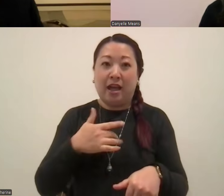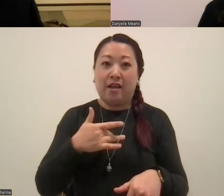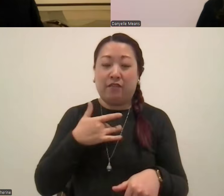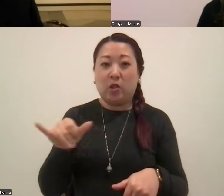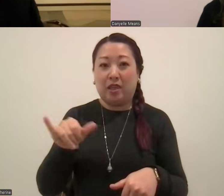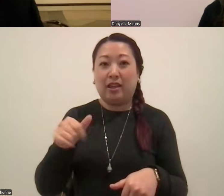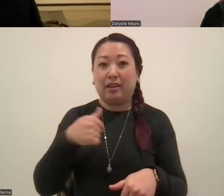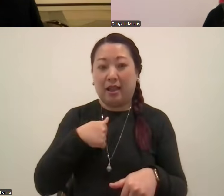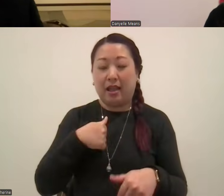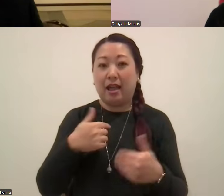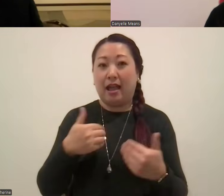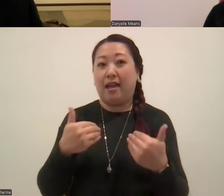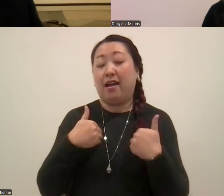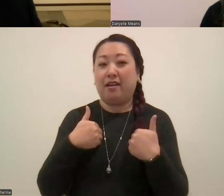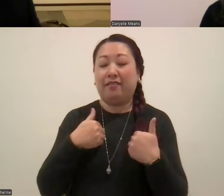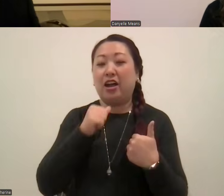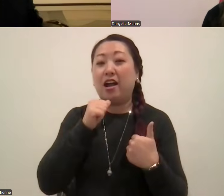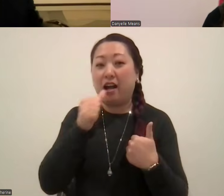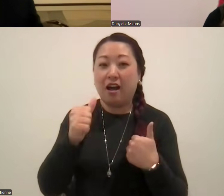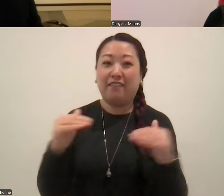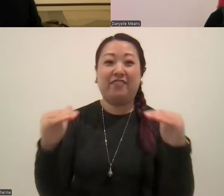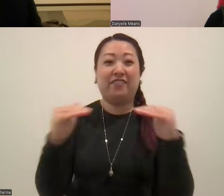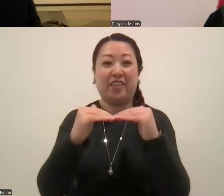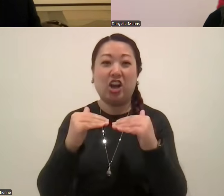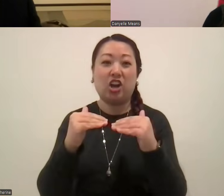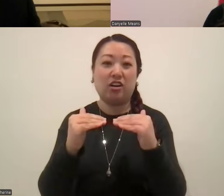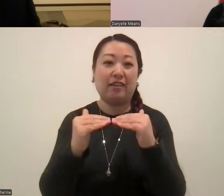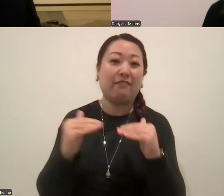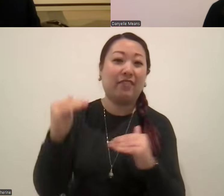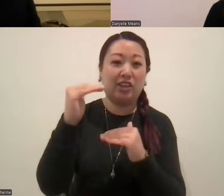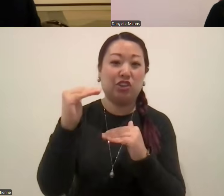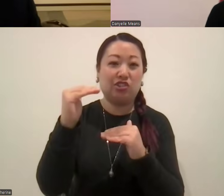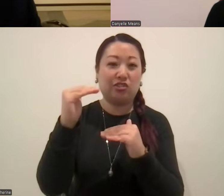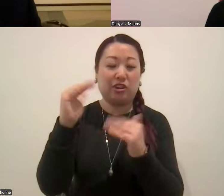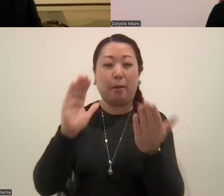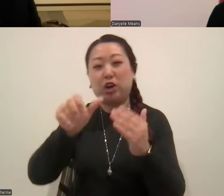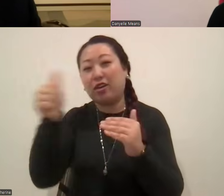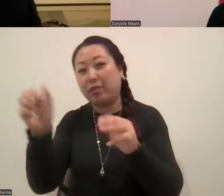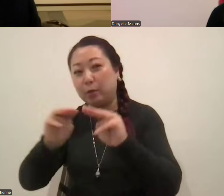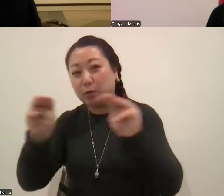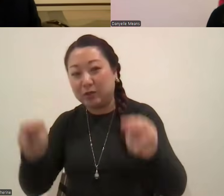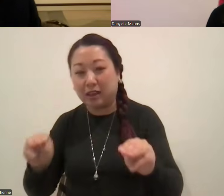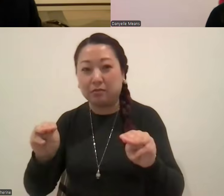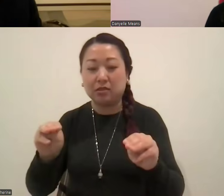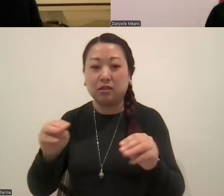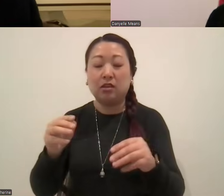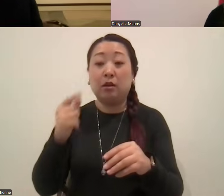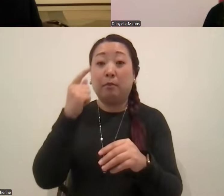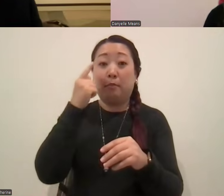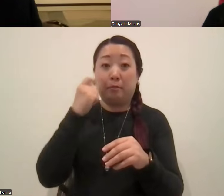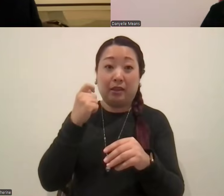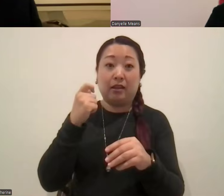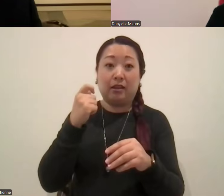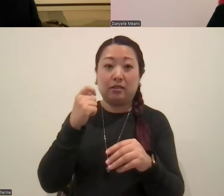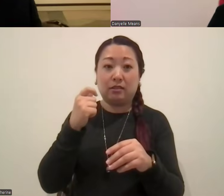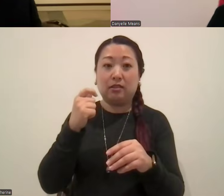have an unfair advantage over all the rest of the museums, because this has been the way